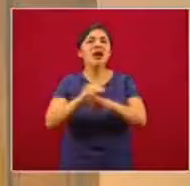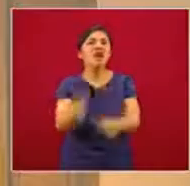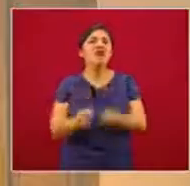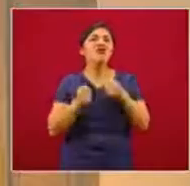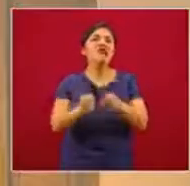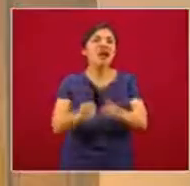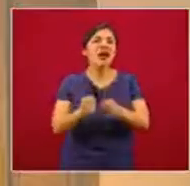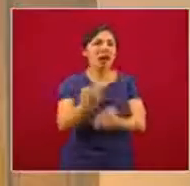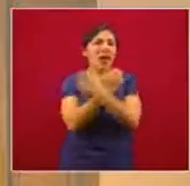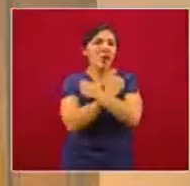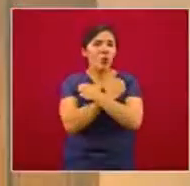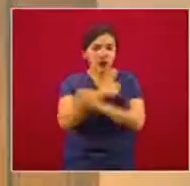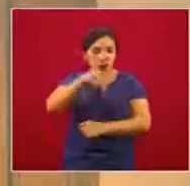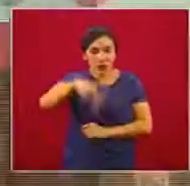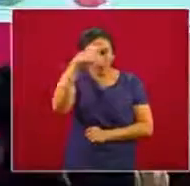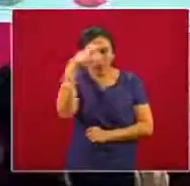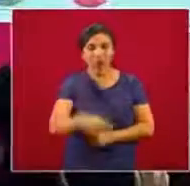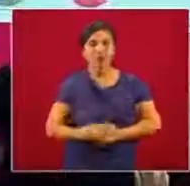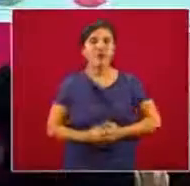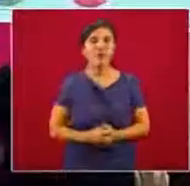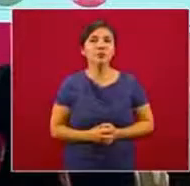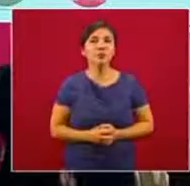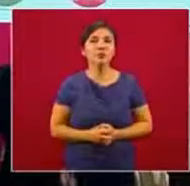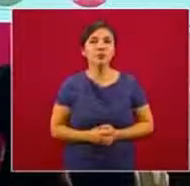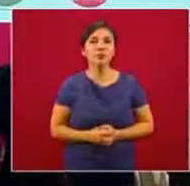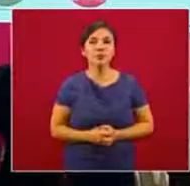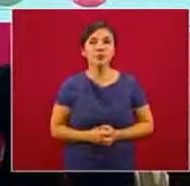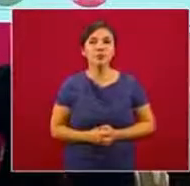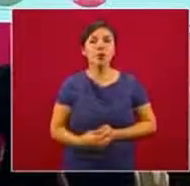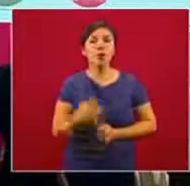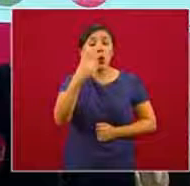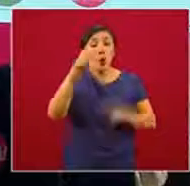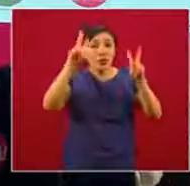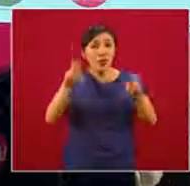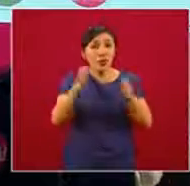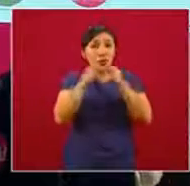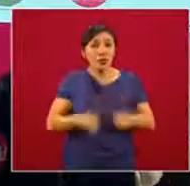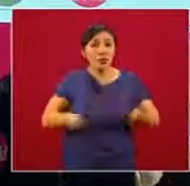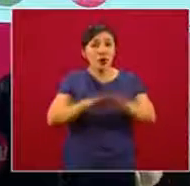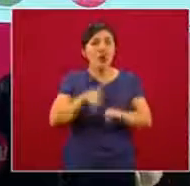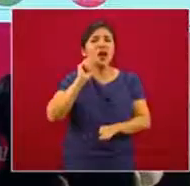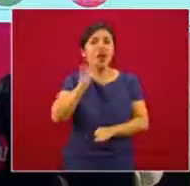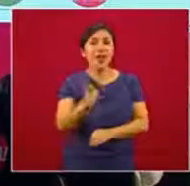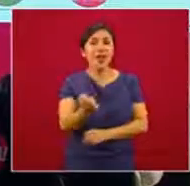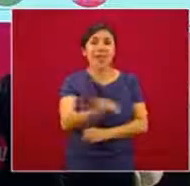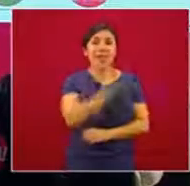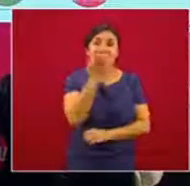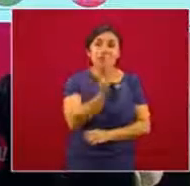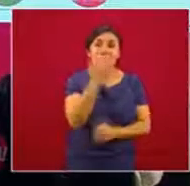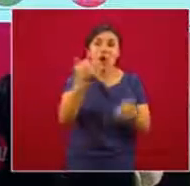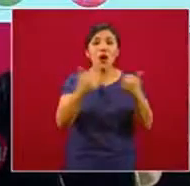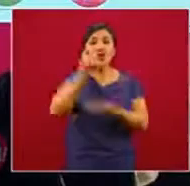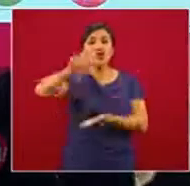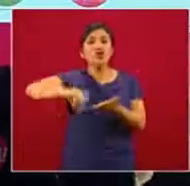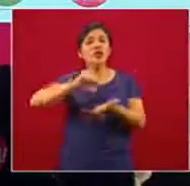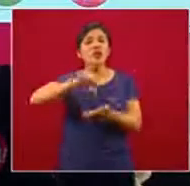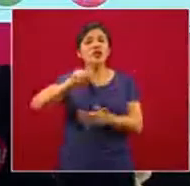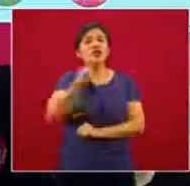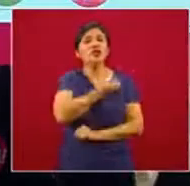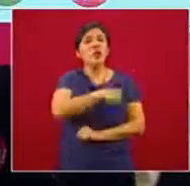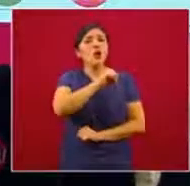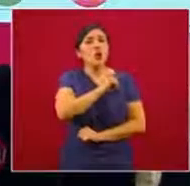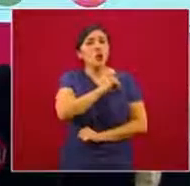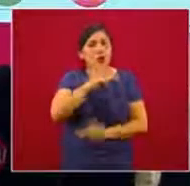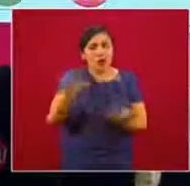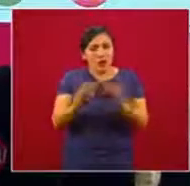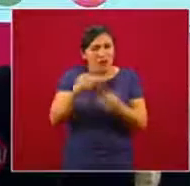household, in order to strengthen education in Mexico. An important topic would be the relationship of